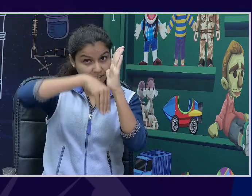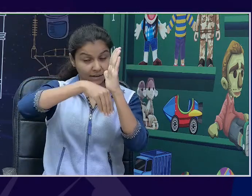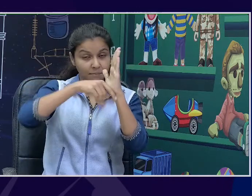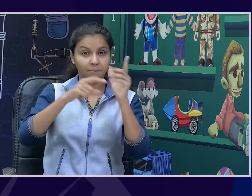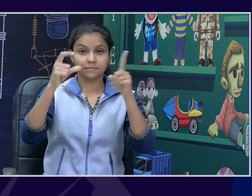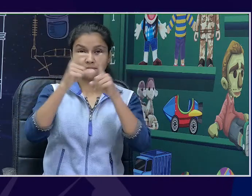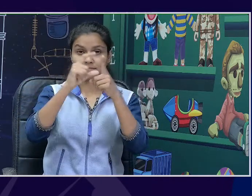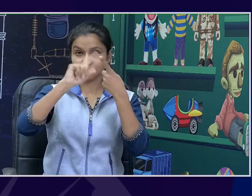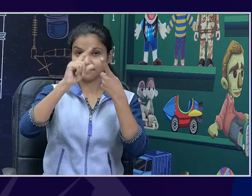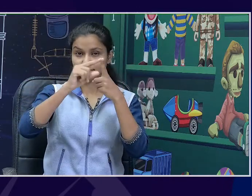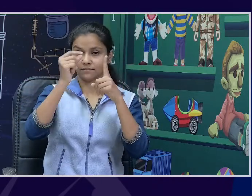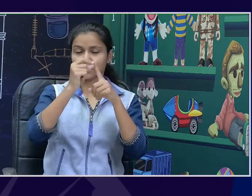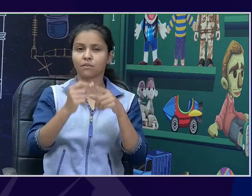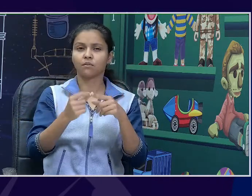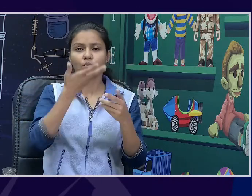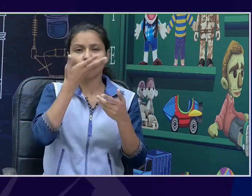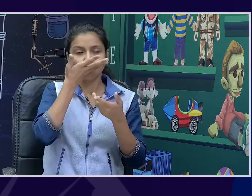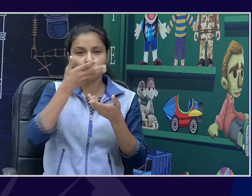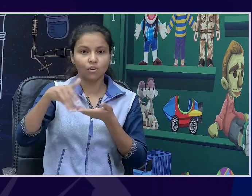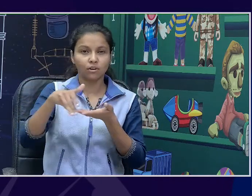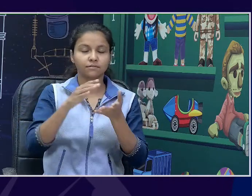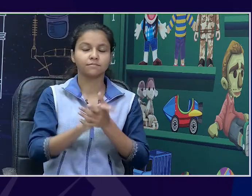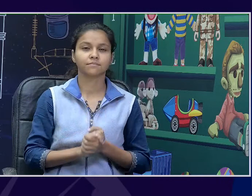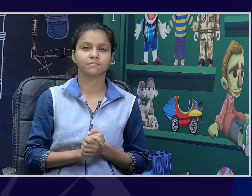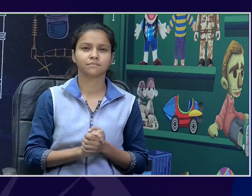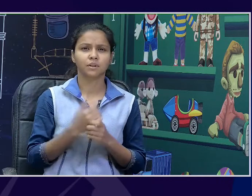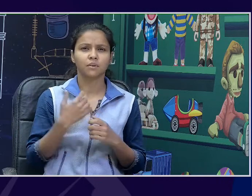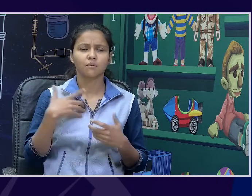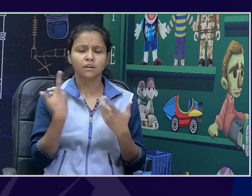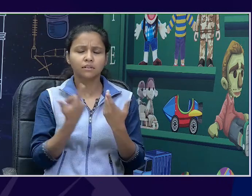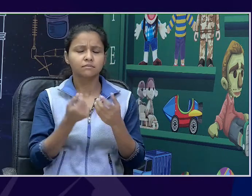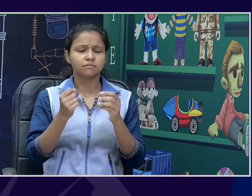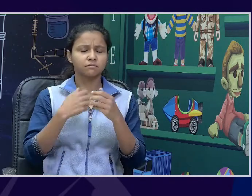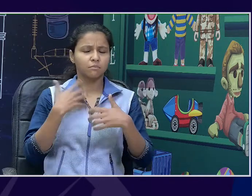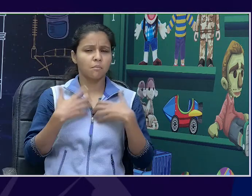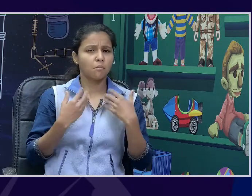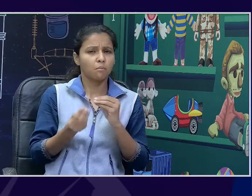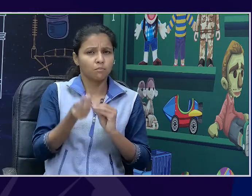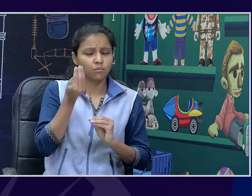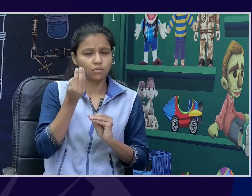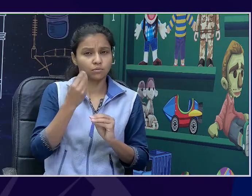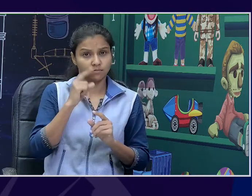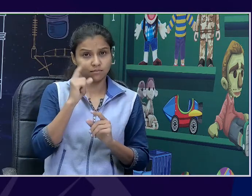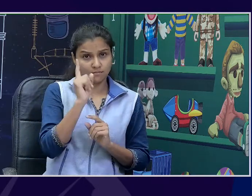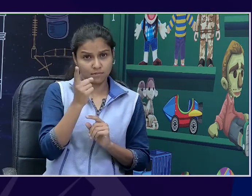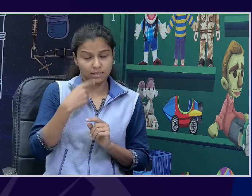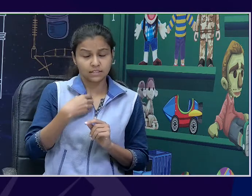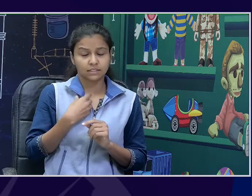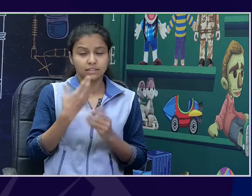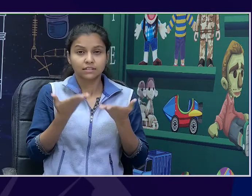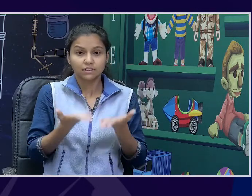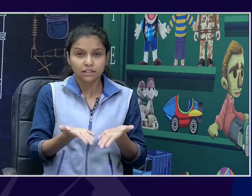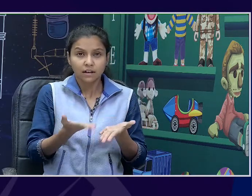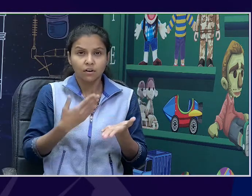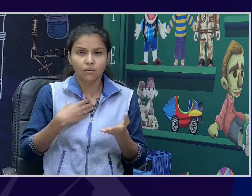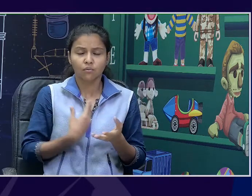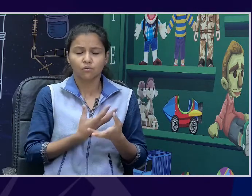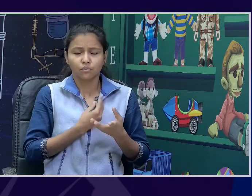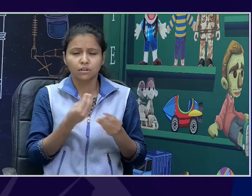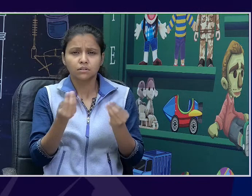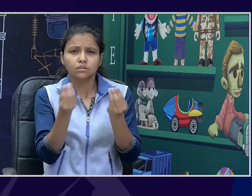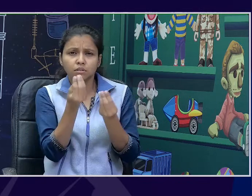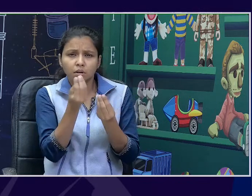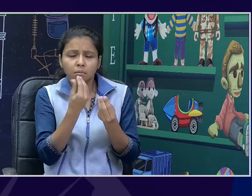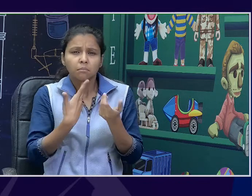water. And whenever we heard this word, it creates thrill in most of us, but this thrill could be a fear for